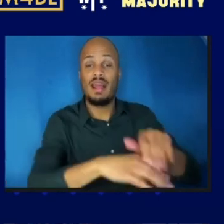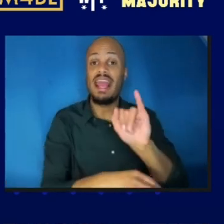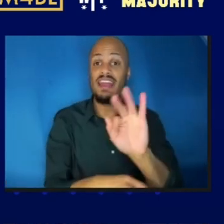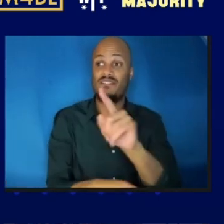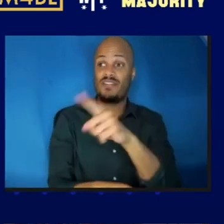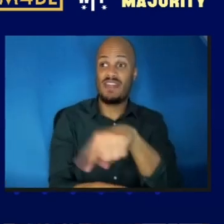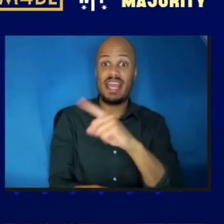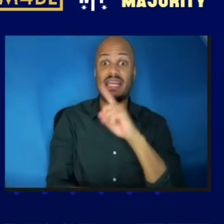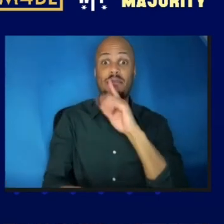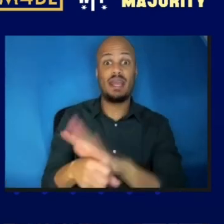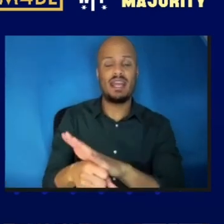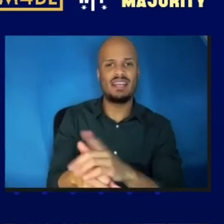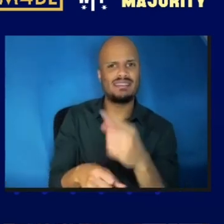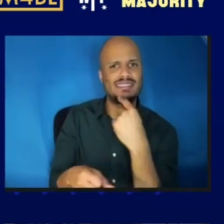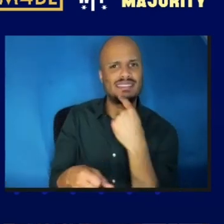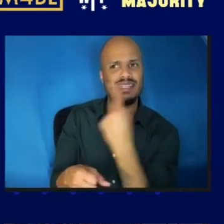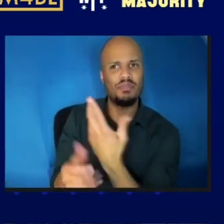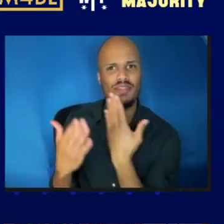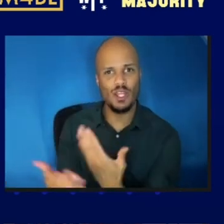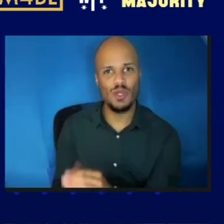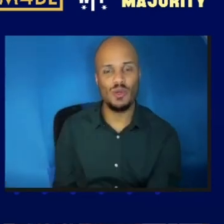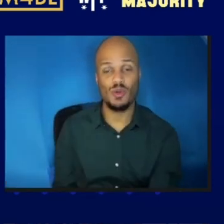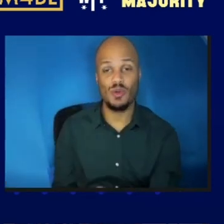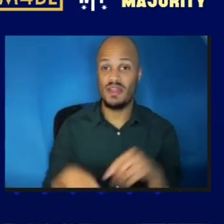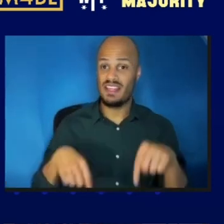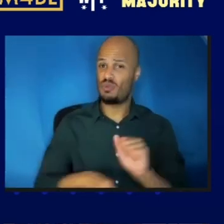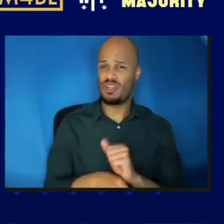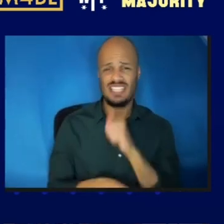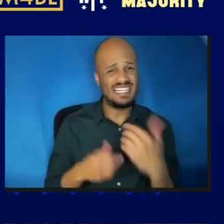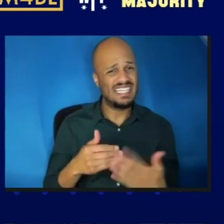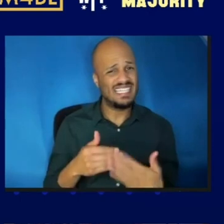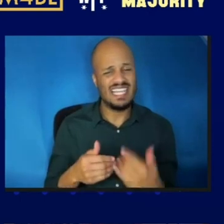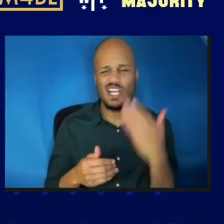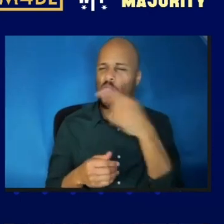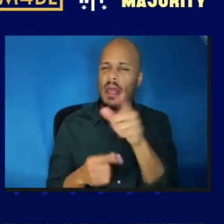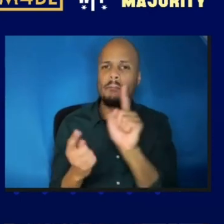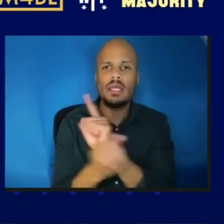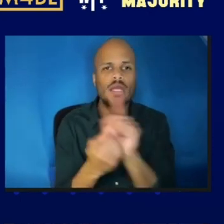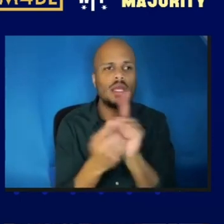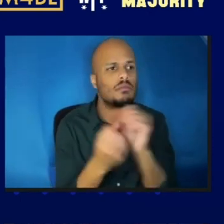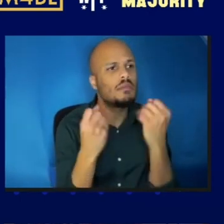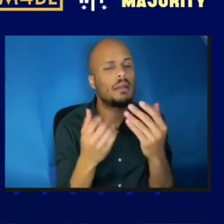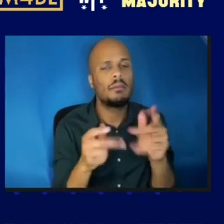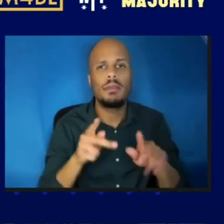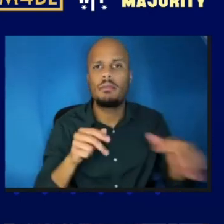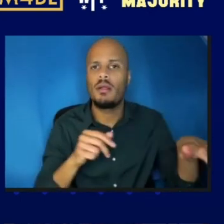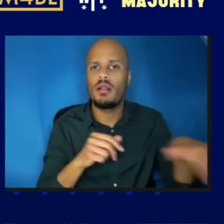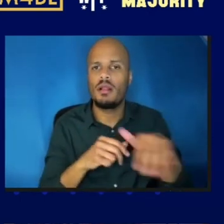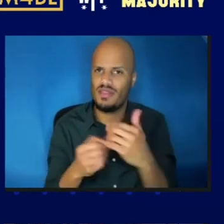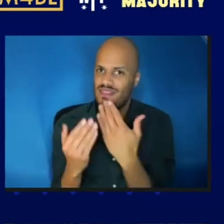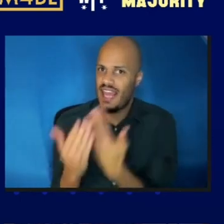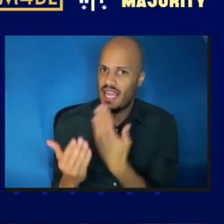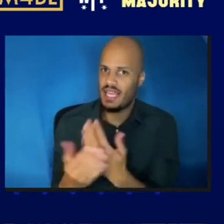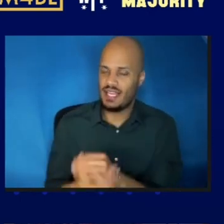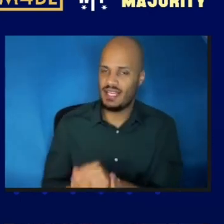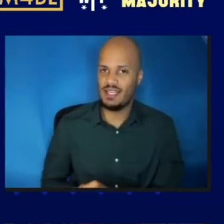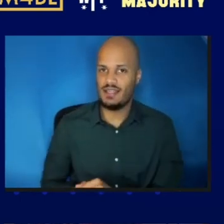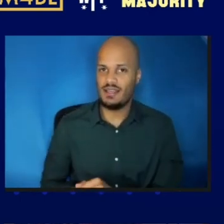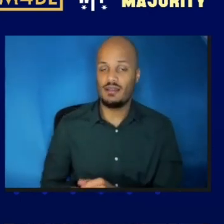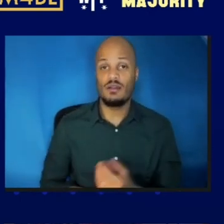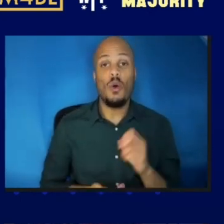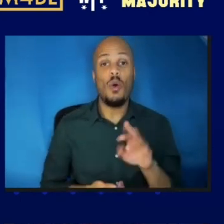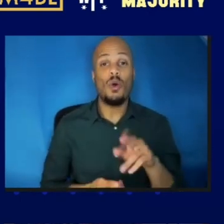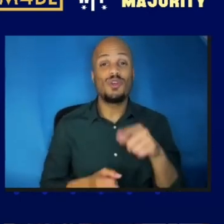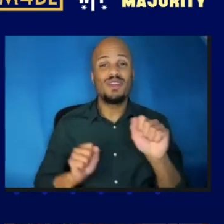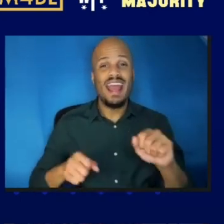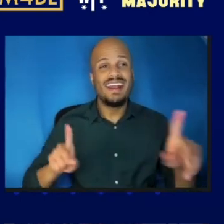right? This is not easy work. They probably meet with so many different people. So thank them. You know, optionally, you can ask to take a